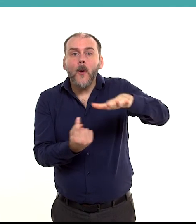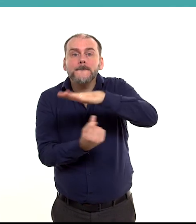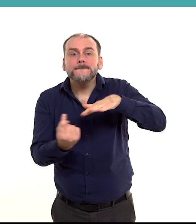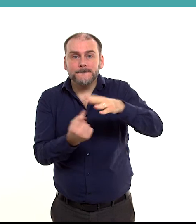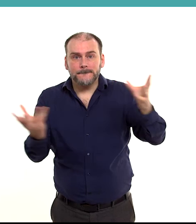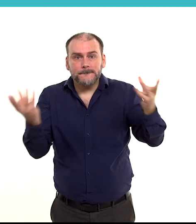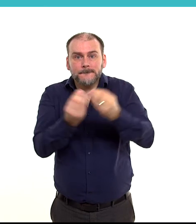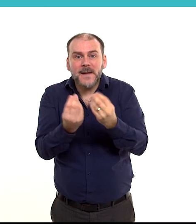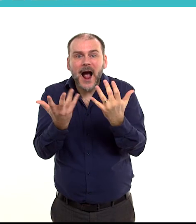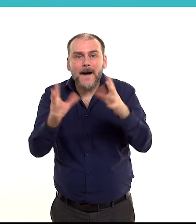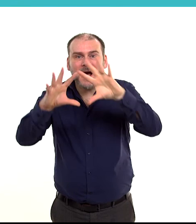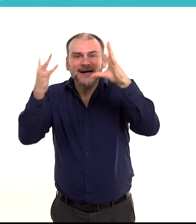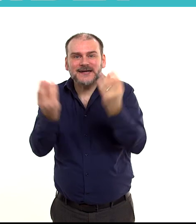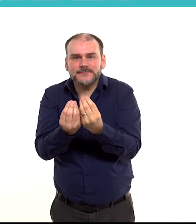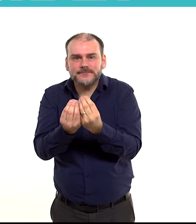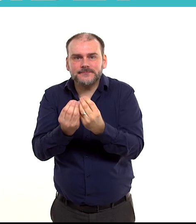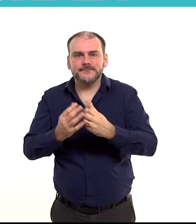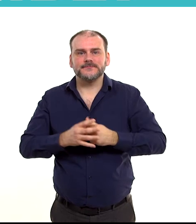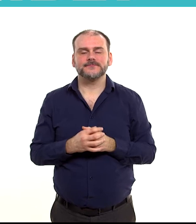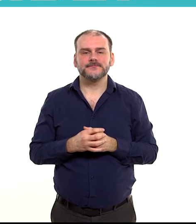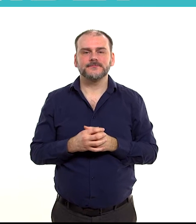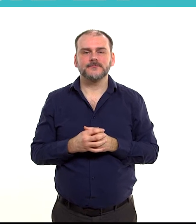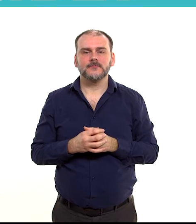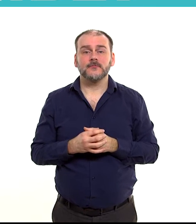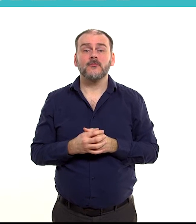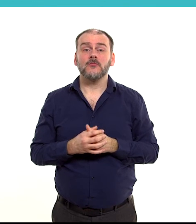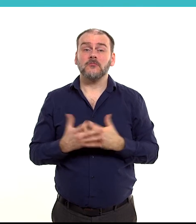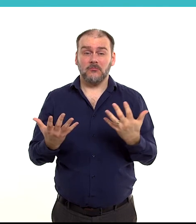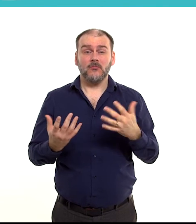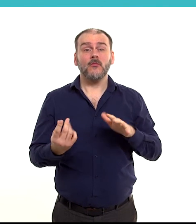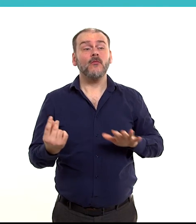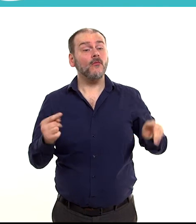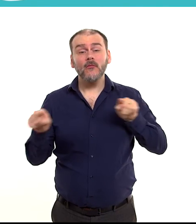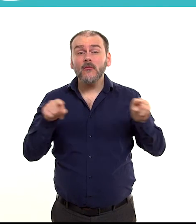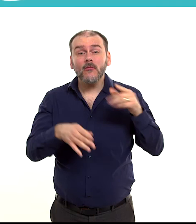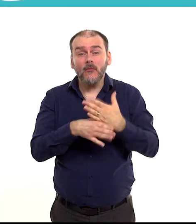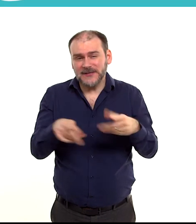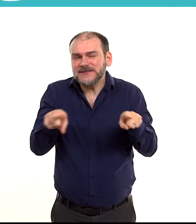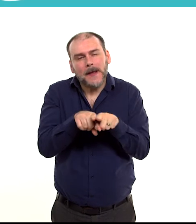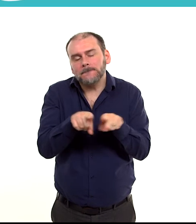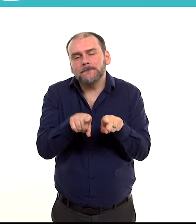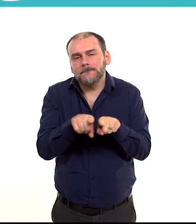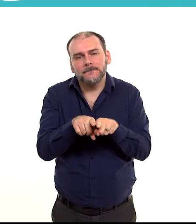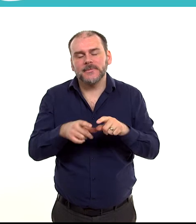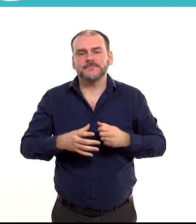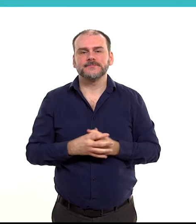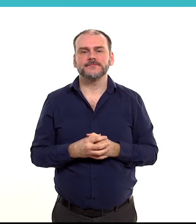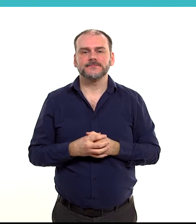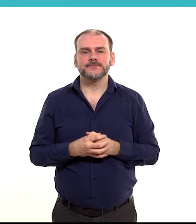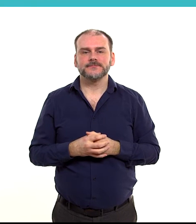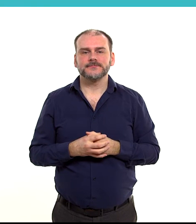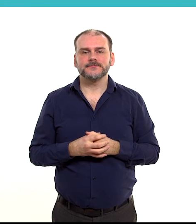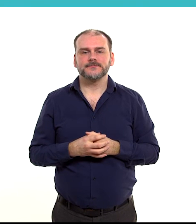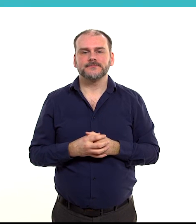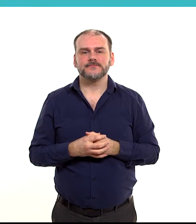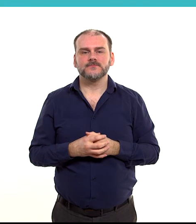5 years. This year's National Assembly election is on the 5th of May. The deadline for registering to vote is the 18th of April. If you want